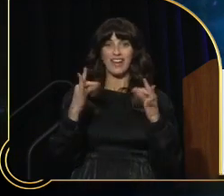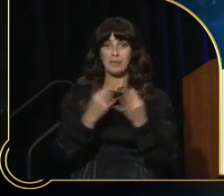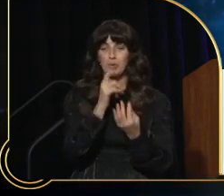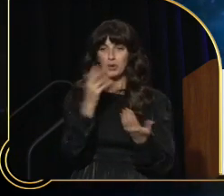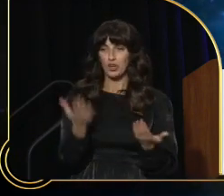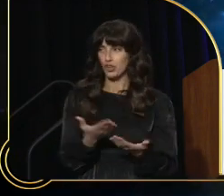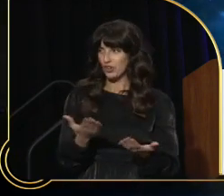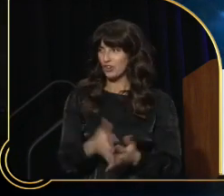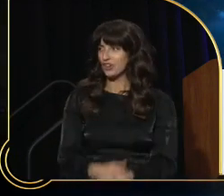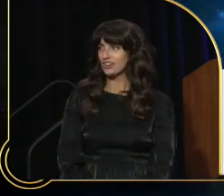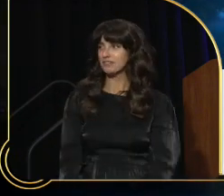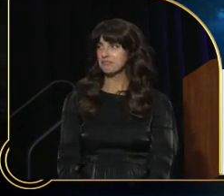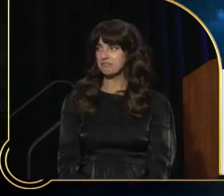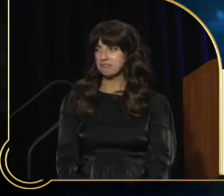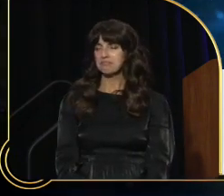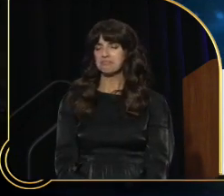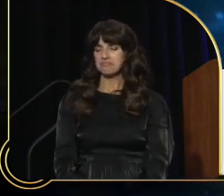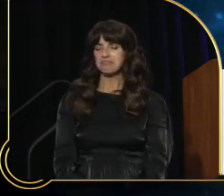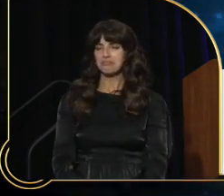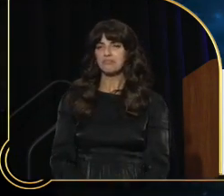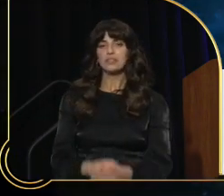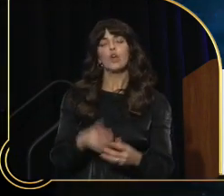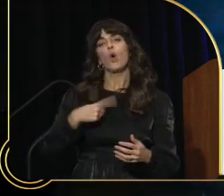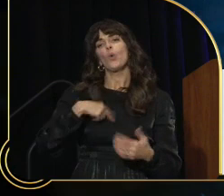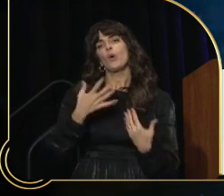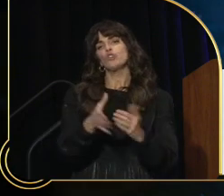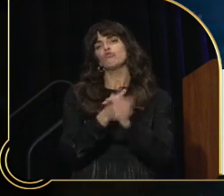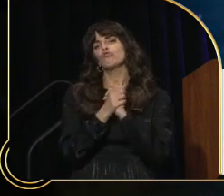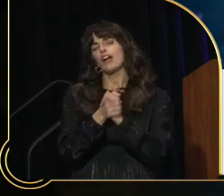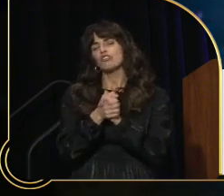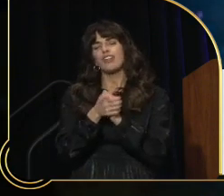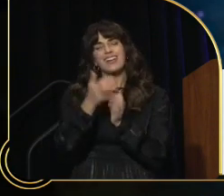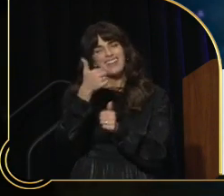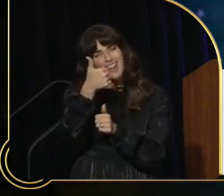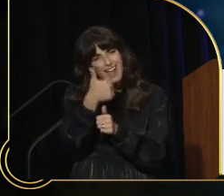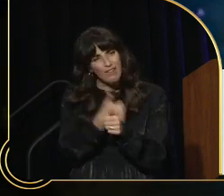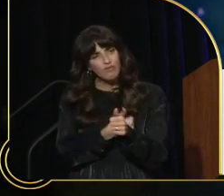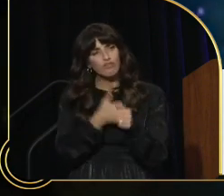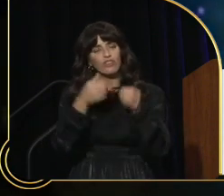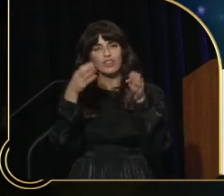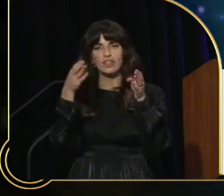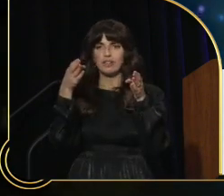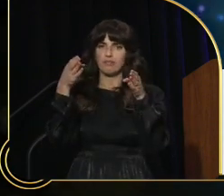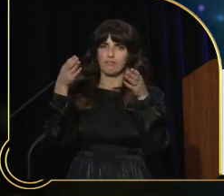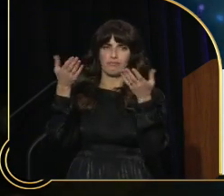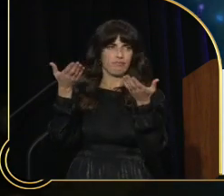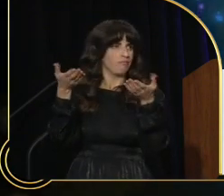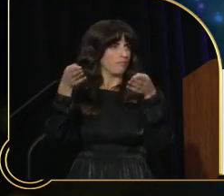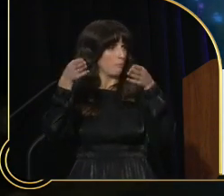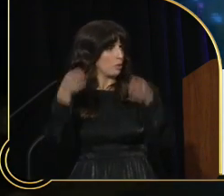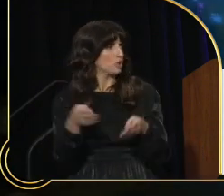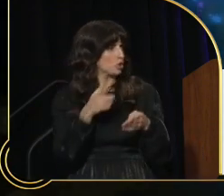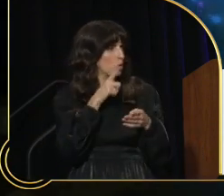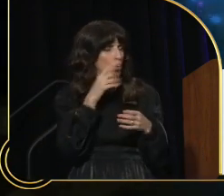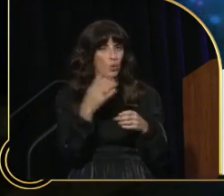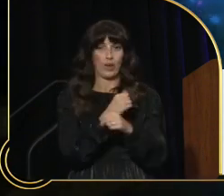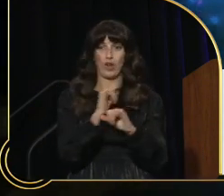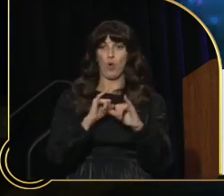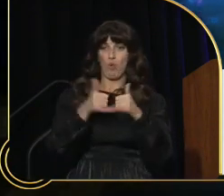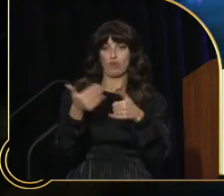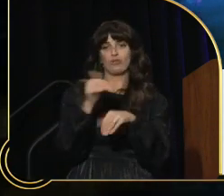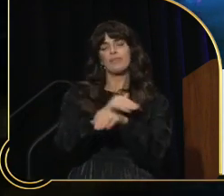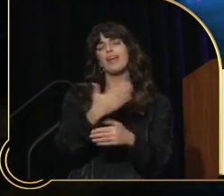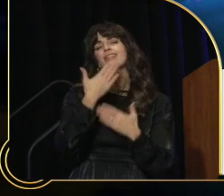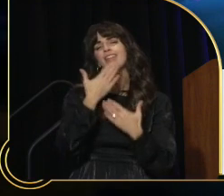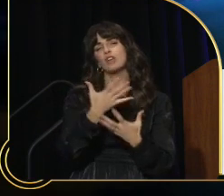you. And we want to congratulate every single one of tonight's award winners. So thank you so